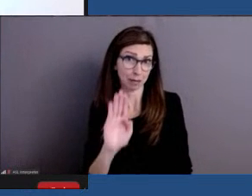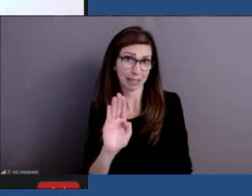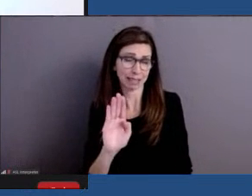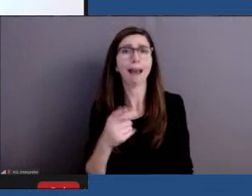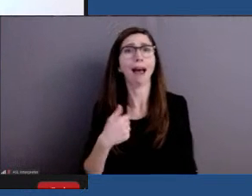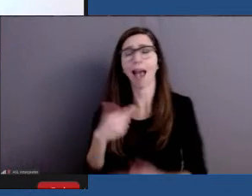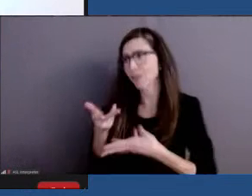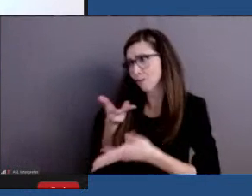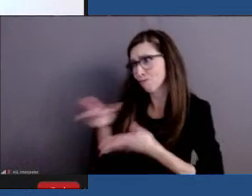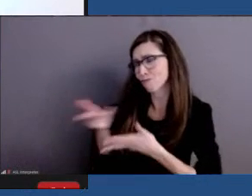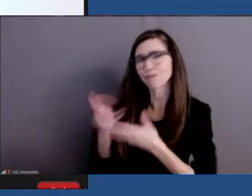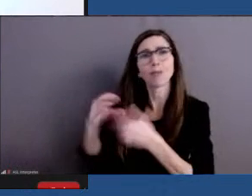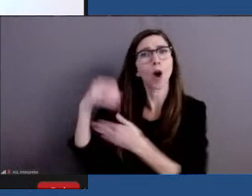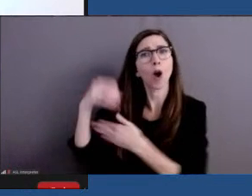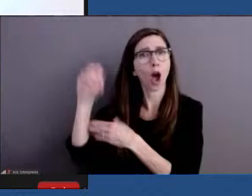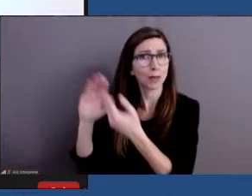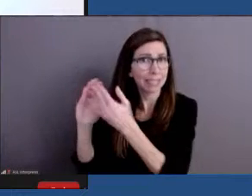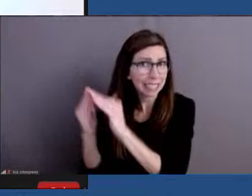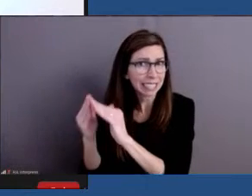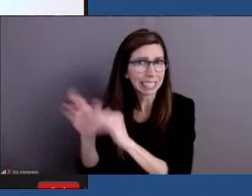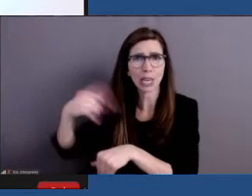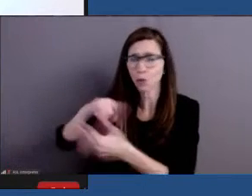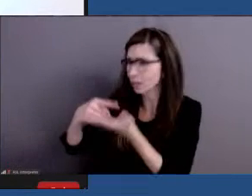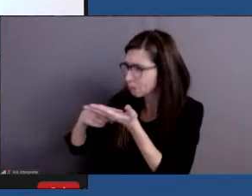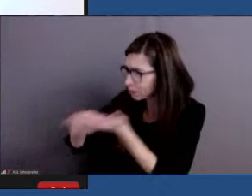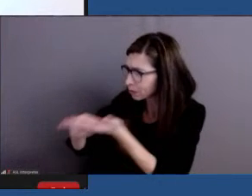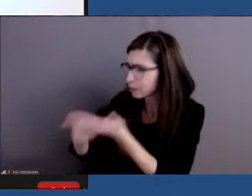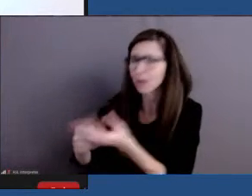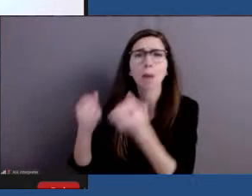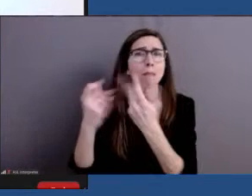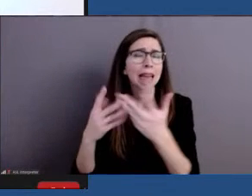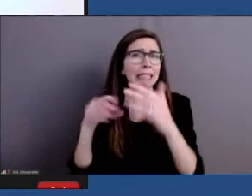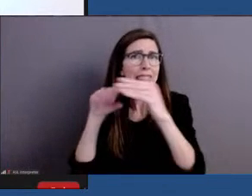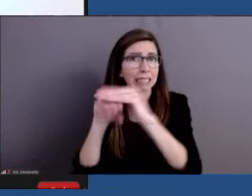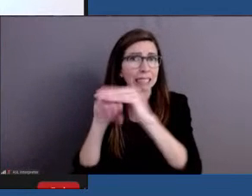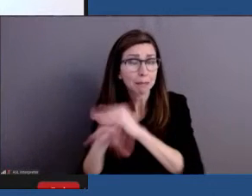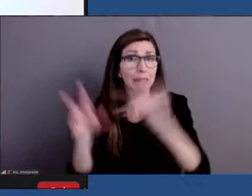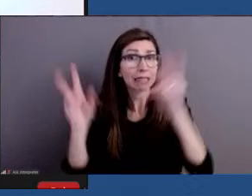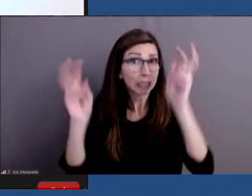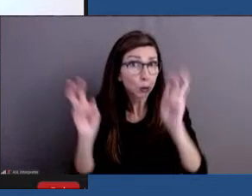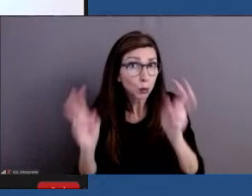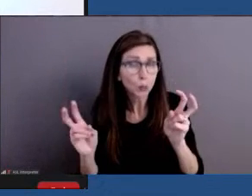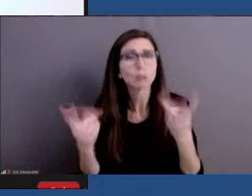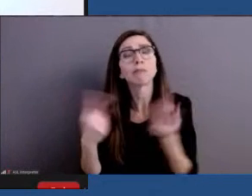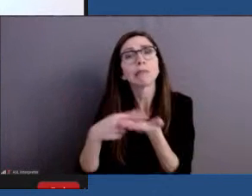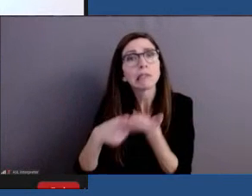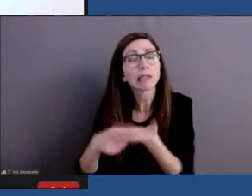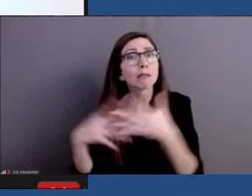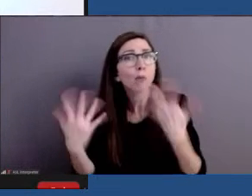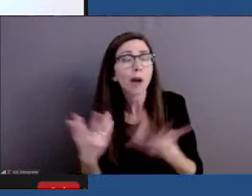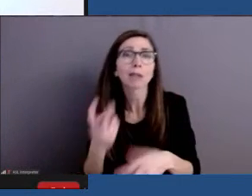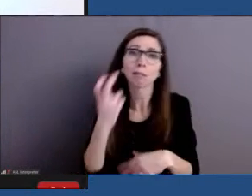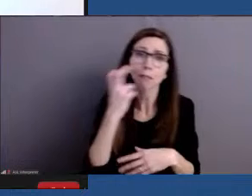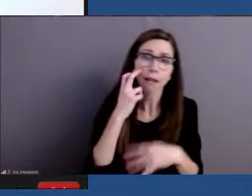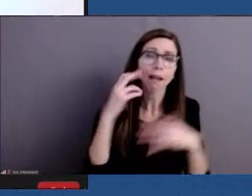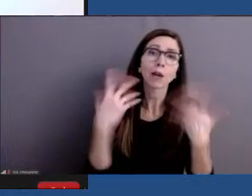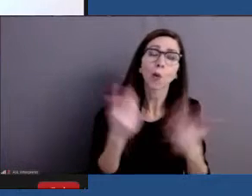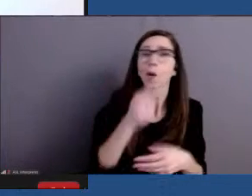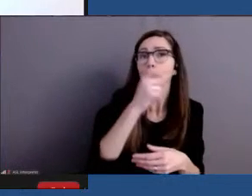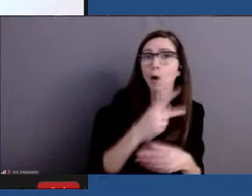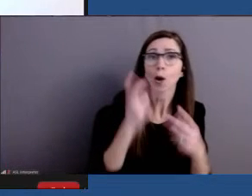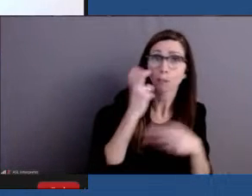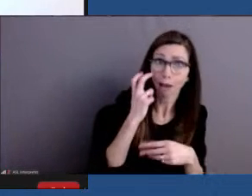Ottawa on accessibility issues faced by residents who are blind or partially sighted. I've had the pleasure of working with Megan